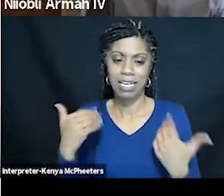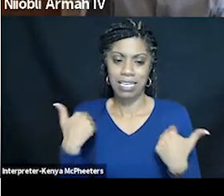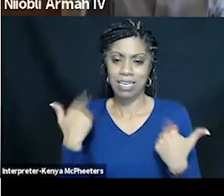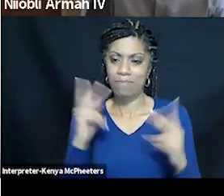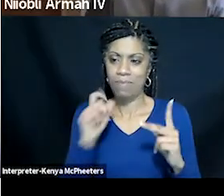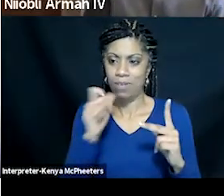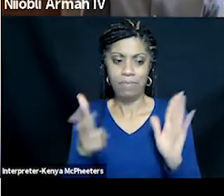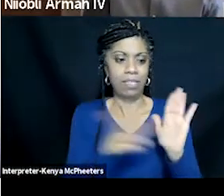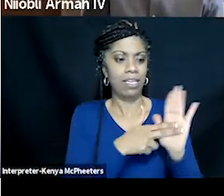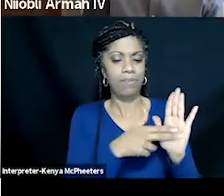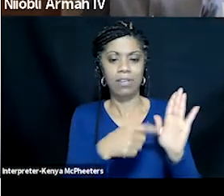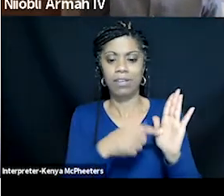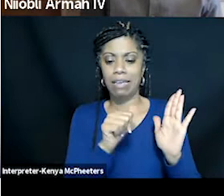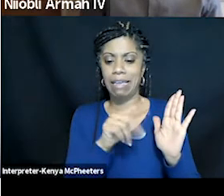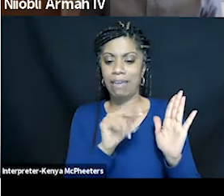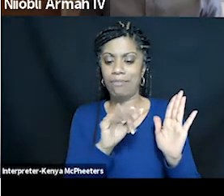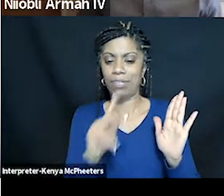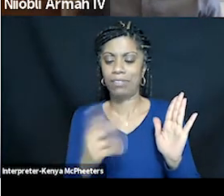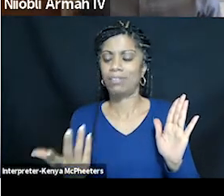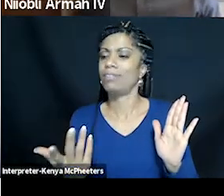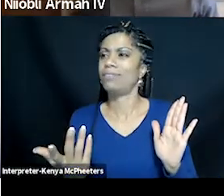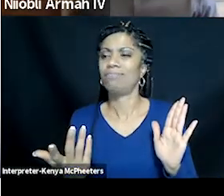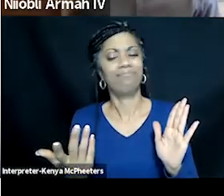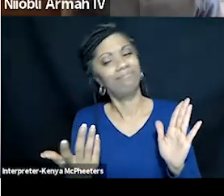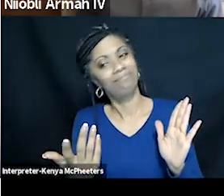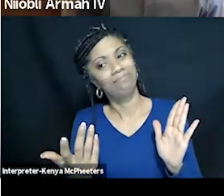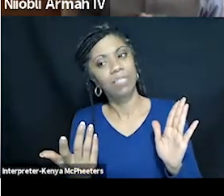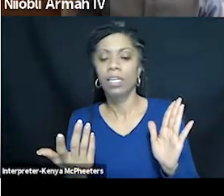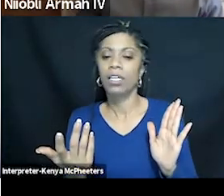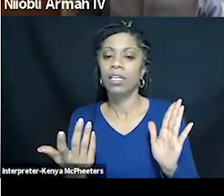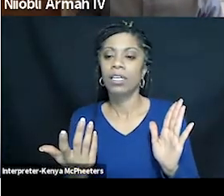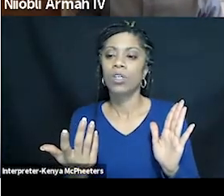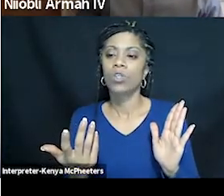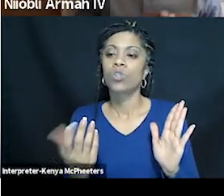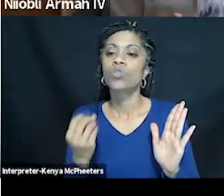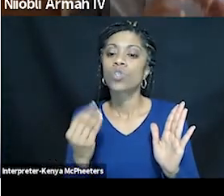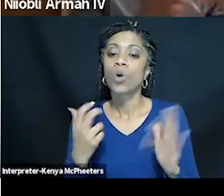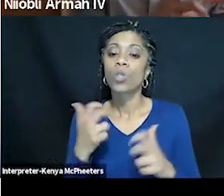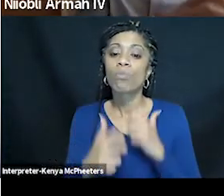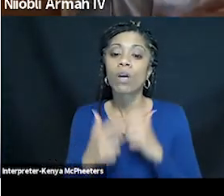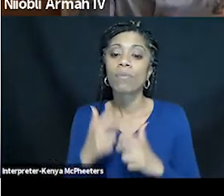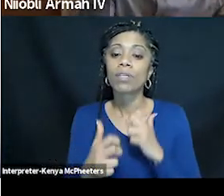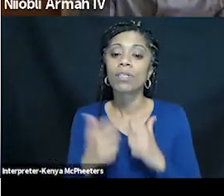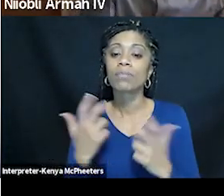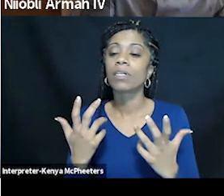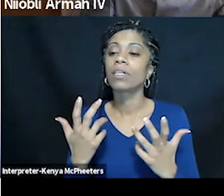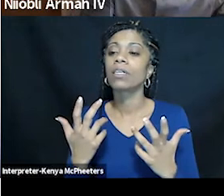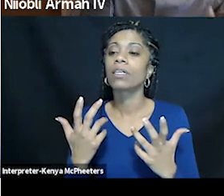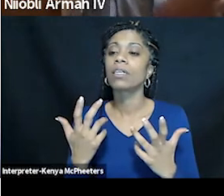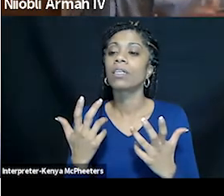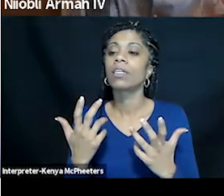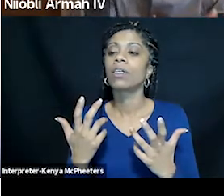in our country who have been on the front lines for this racial injustice. And so the problem is that we made a claim on